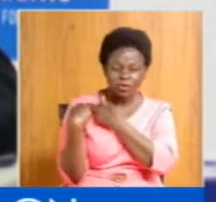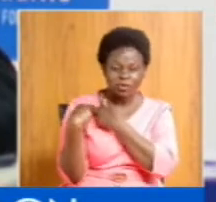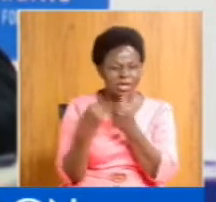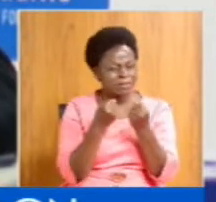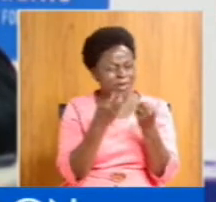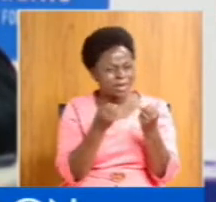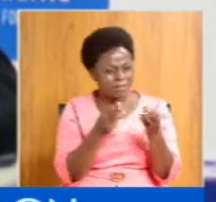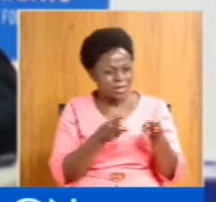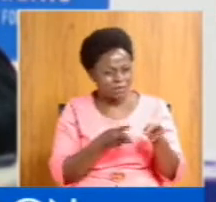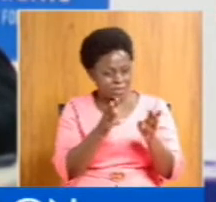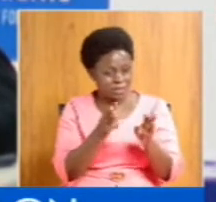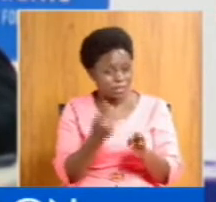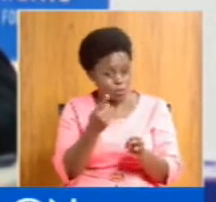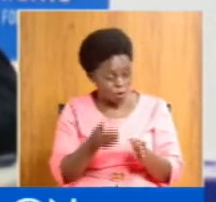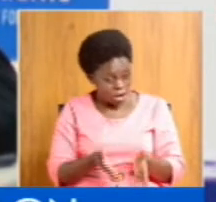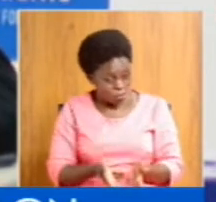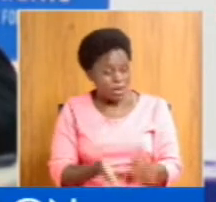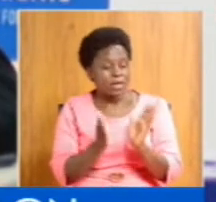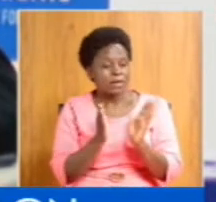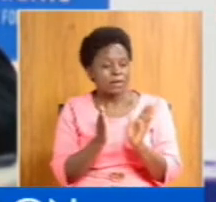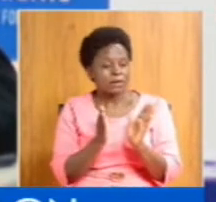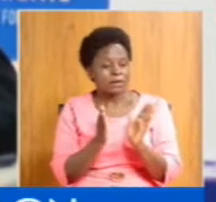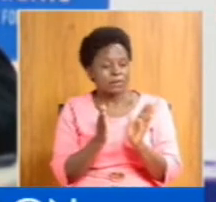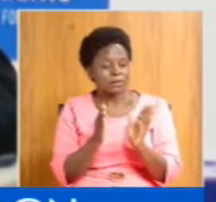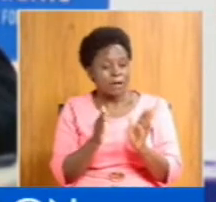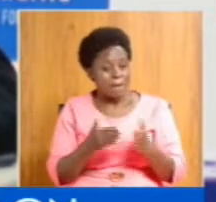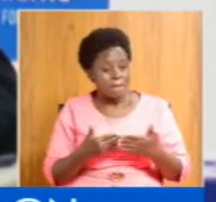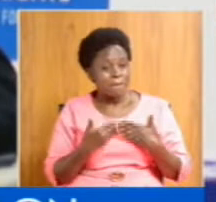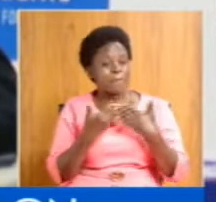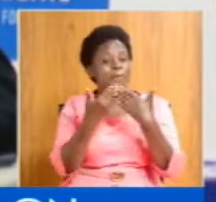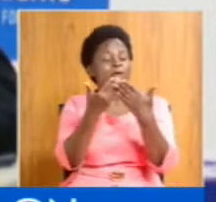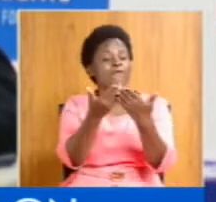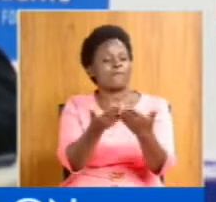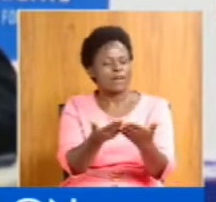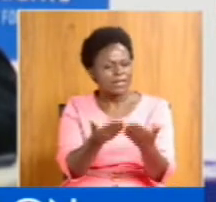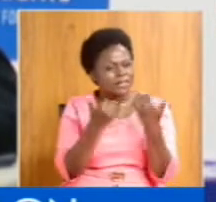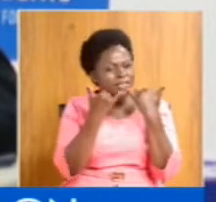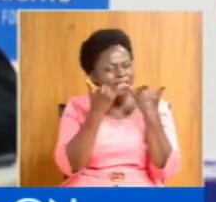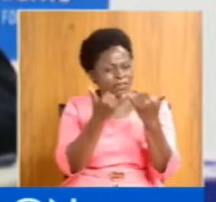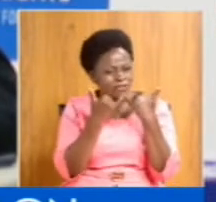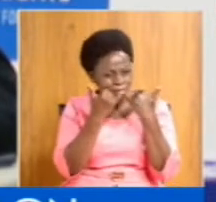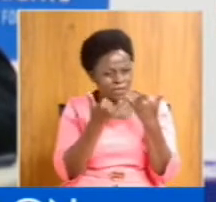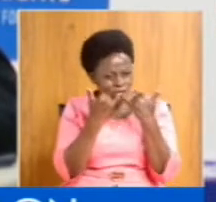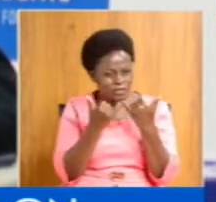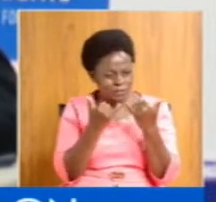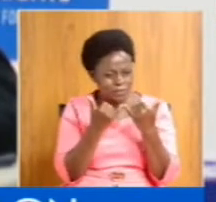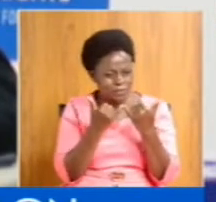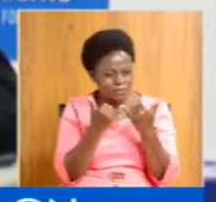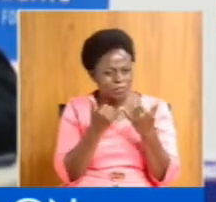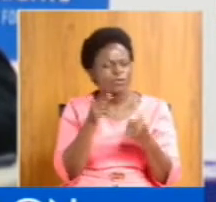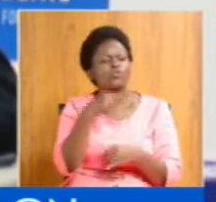number of ways. One of them being providing information to